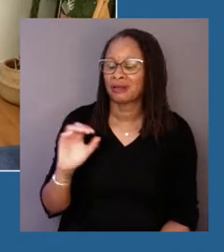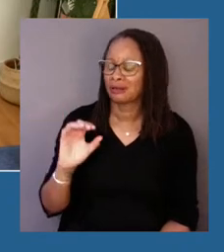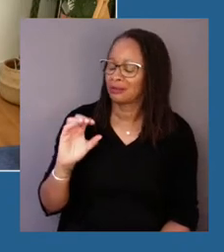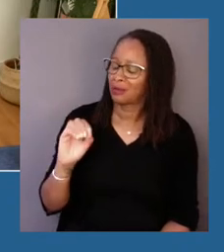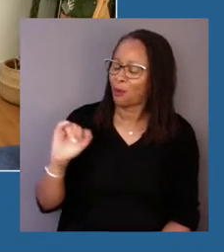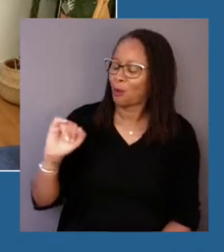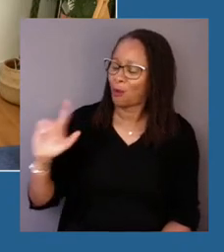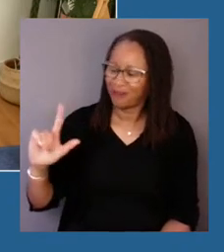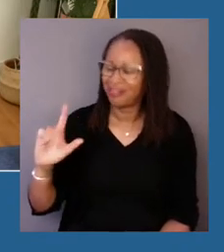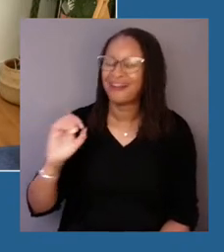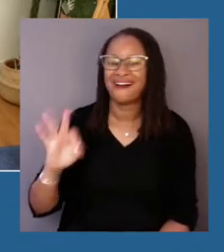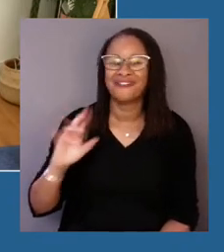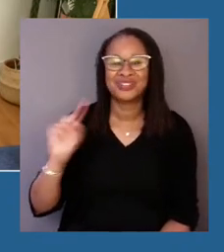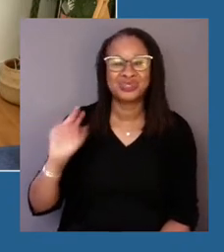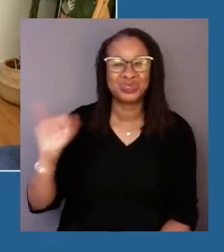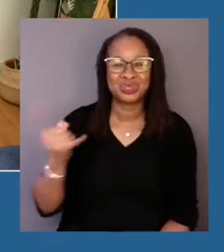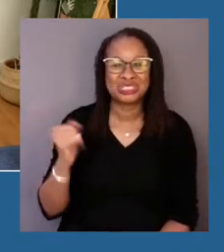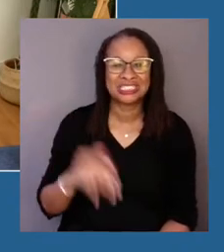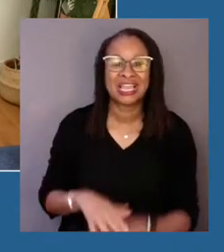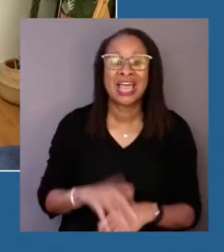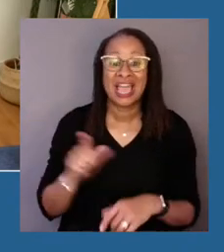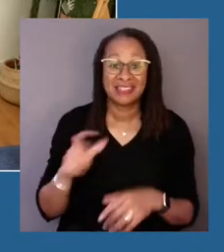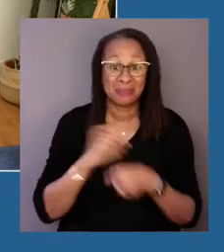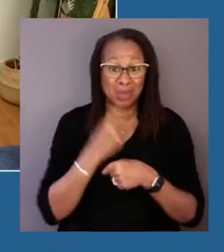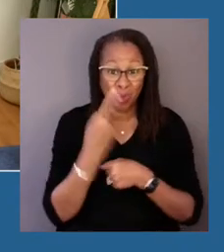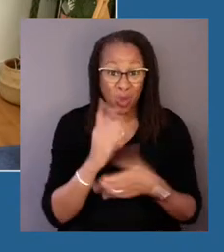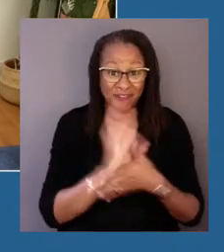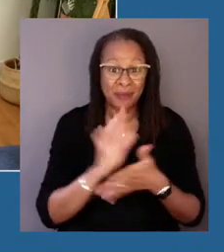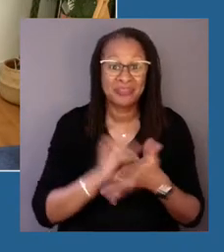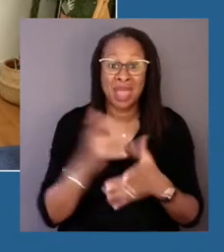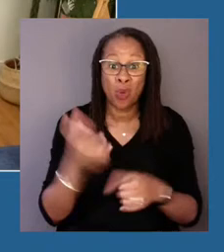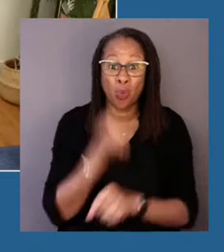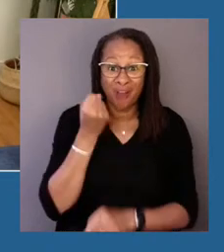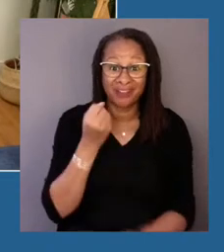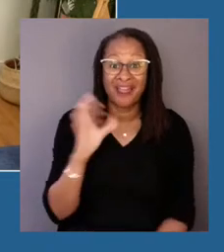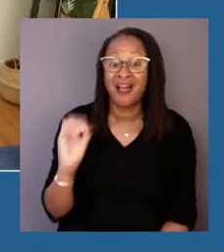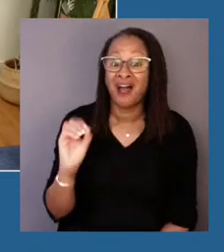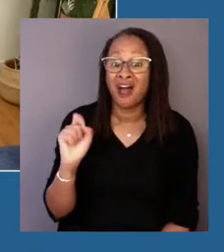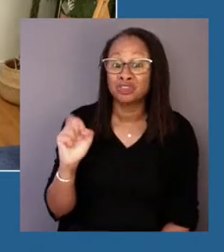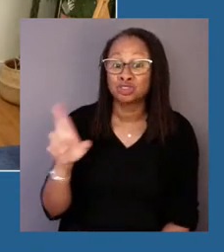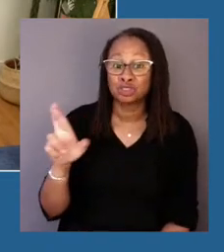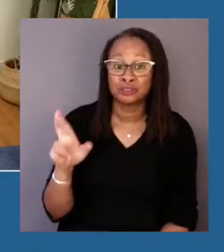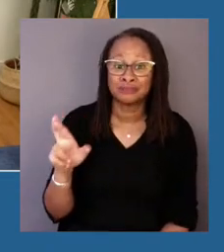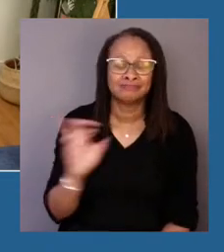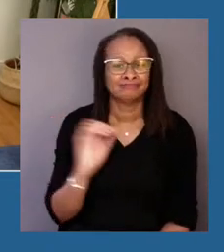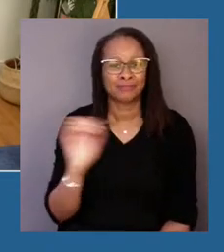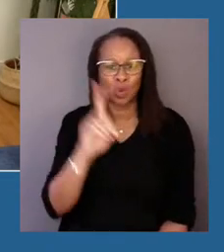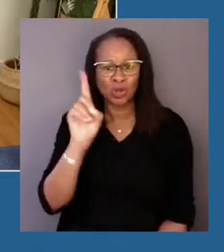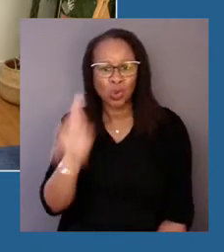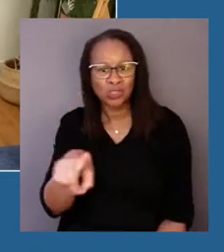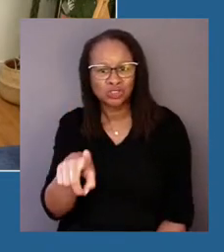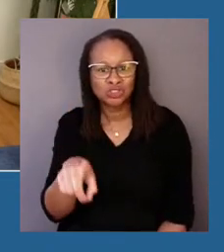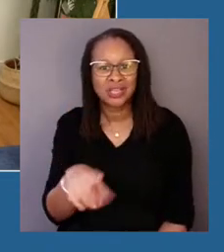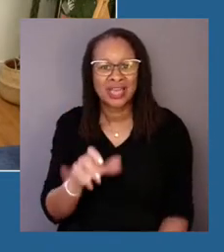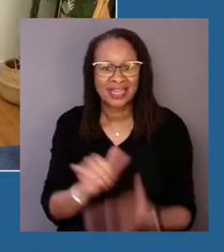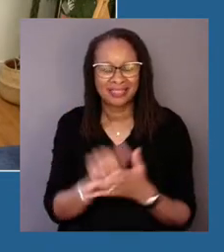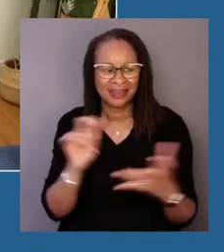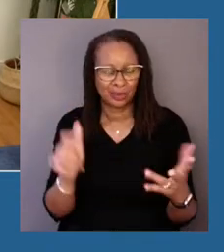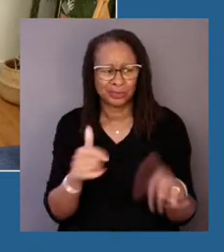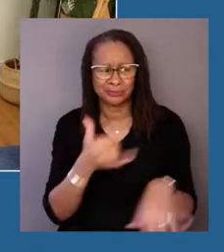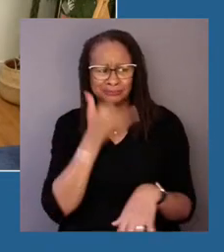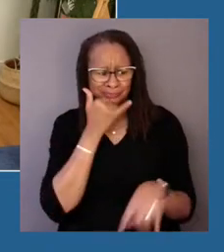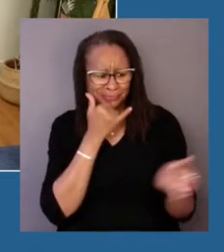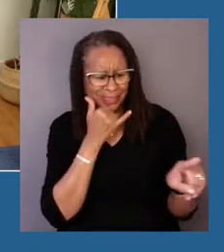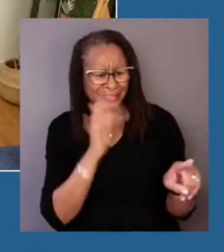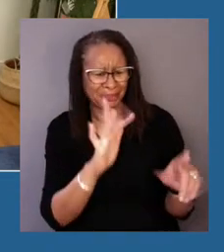early 50s that won a freaking Oscar. And no one questioned that, like, it was a glamorization of, you